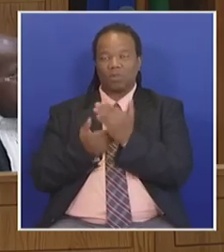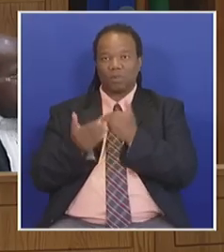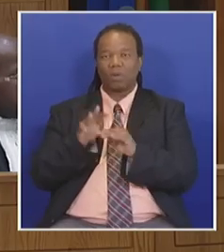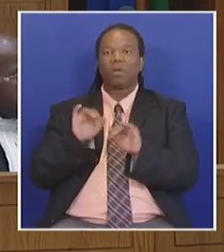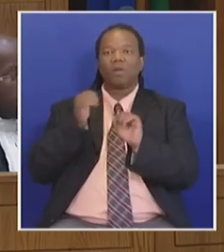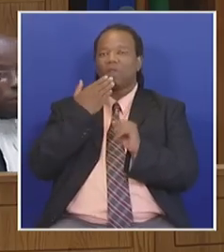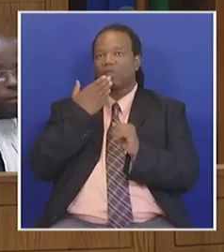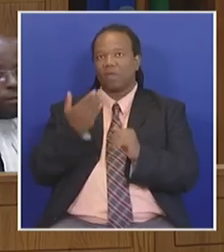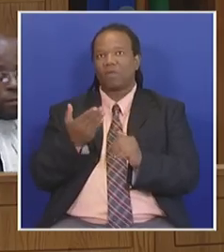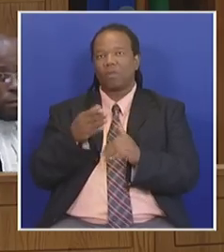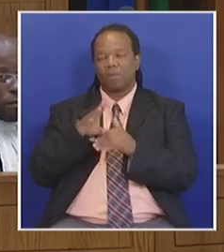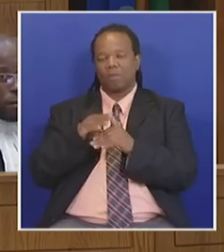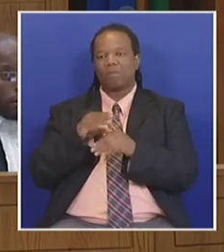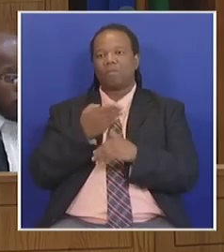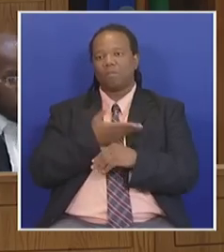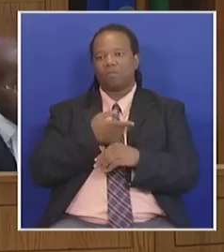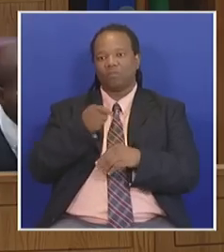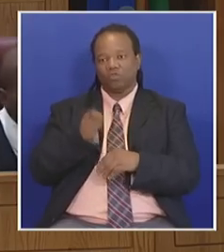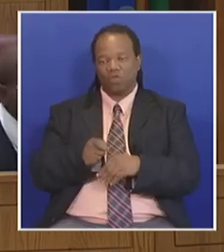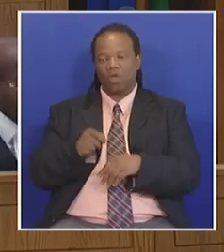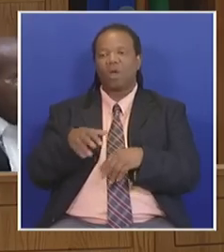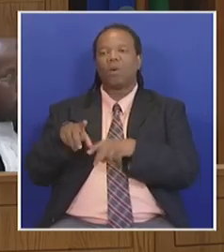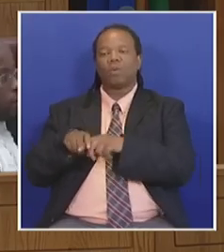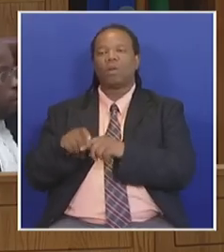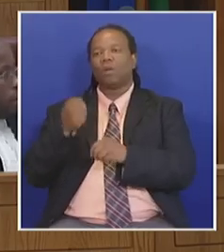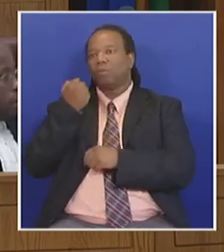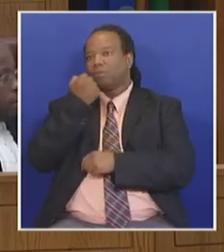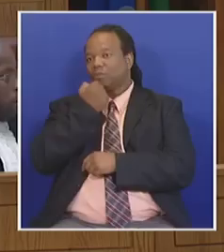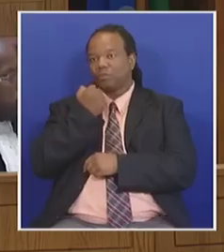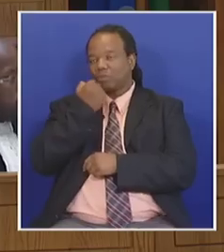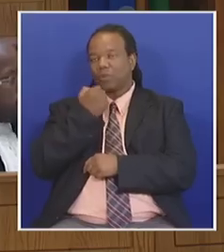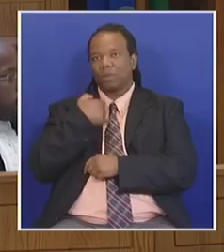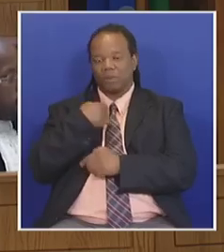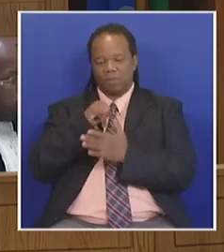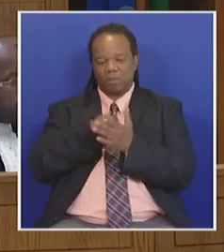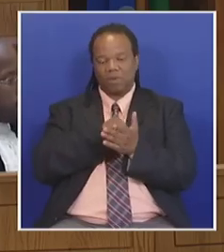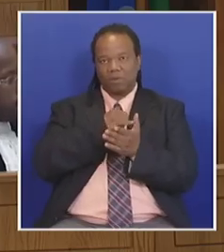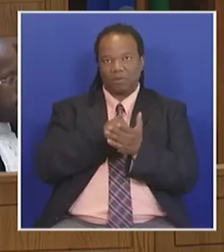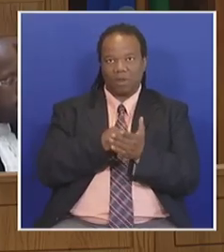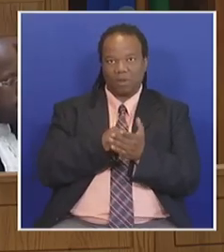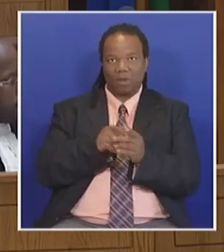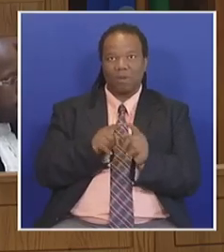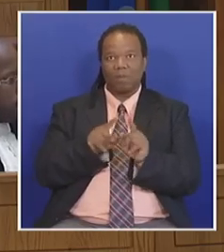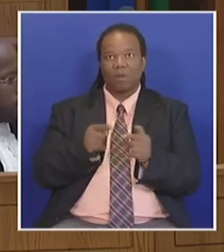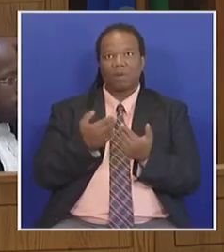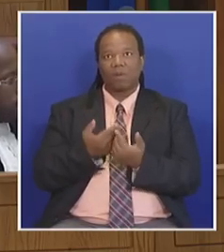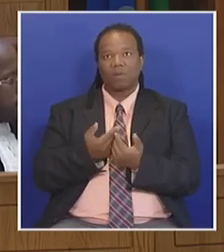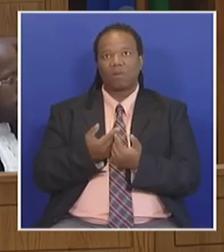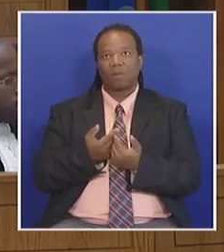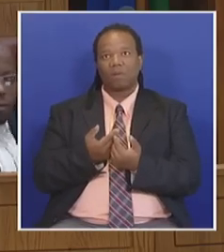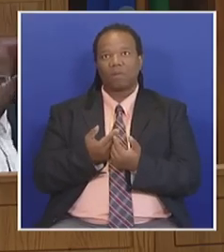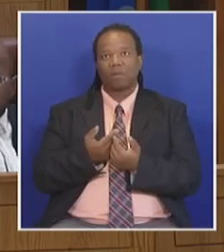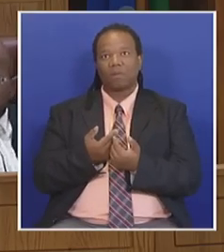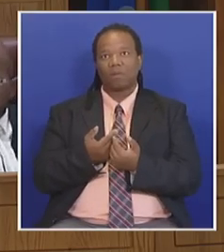But, Honourable Chair, it may be my mistake, but I was certain that I heard that you switched them around from which you used to